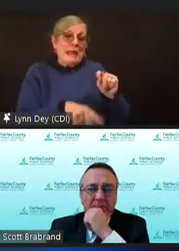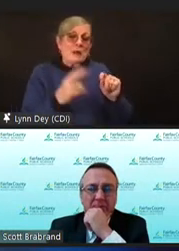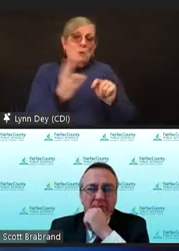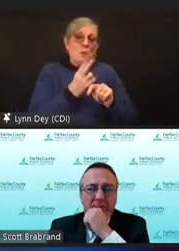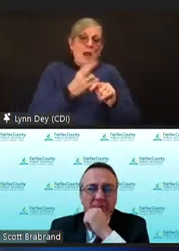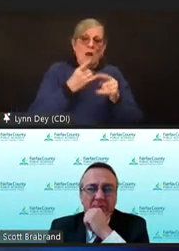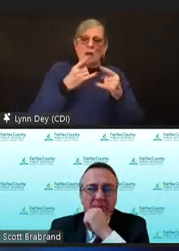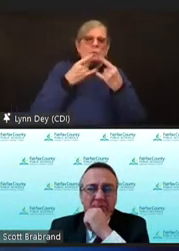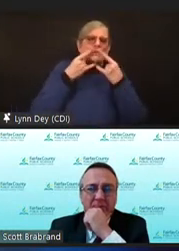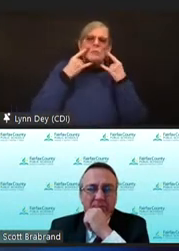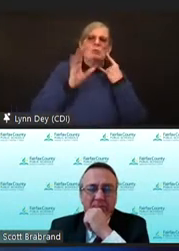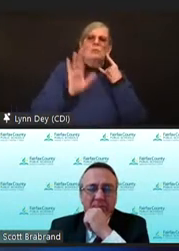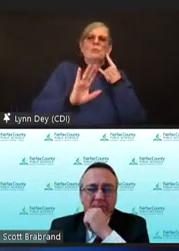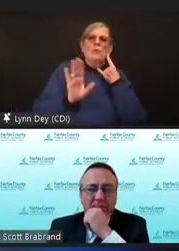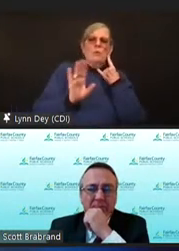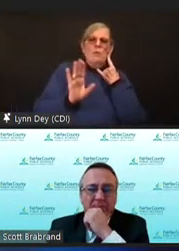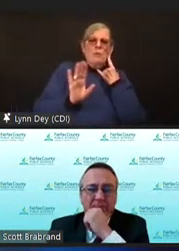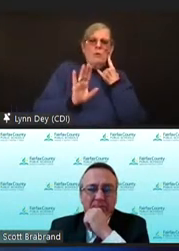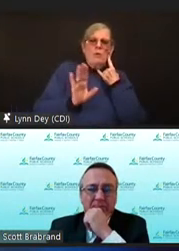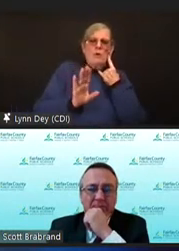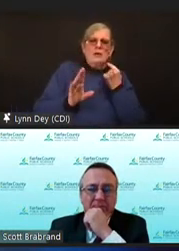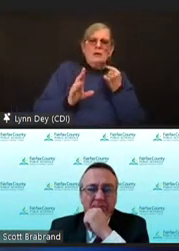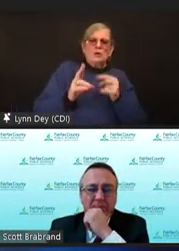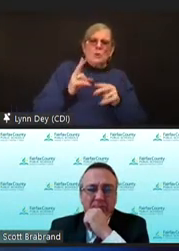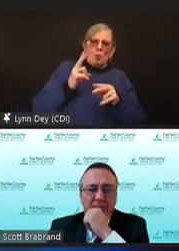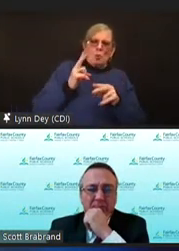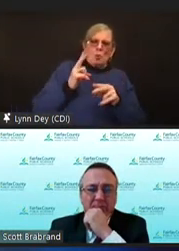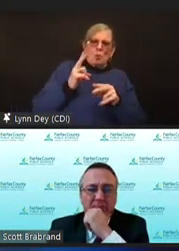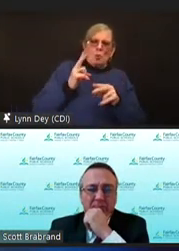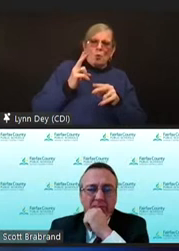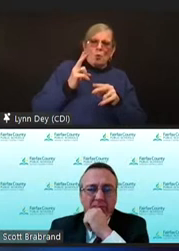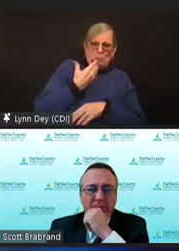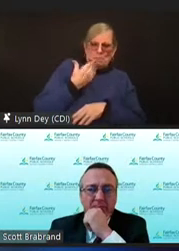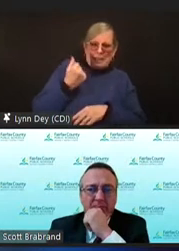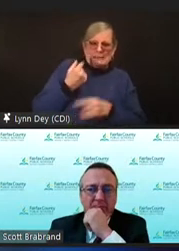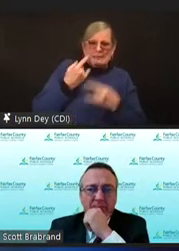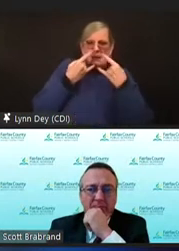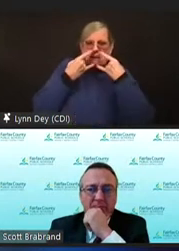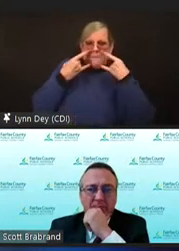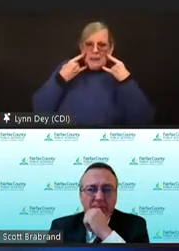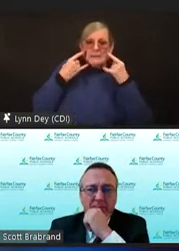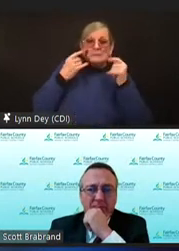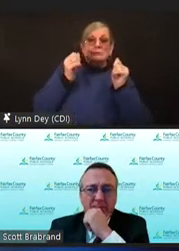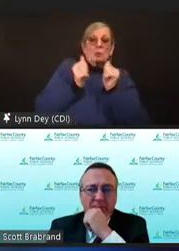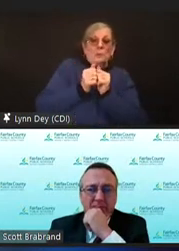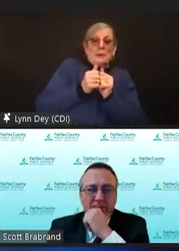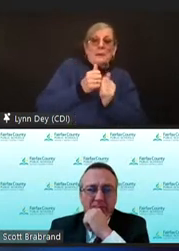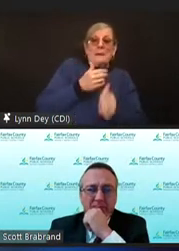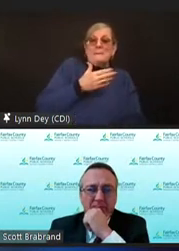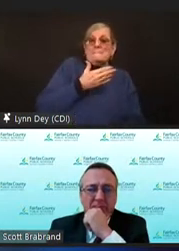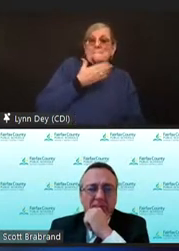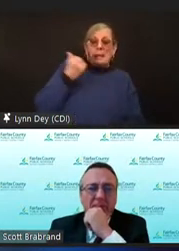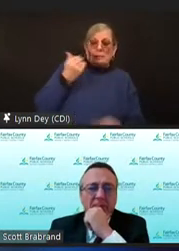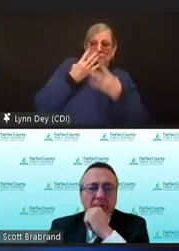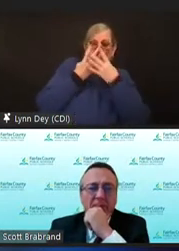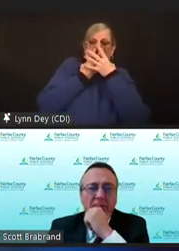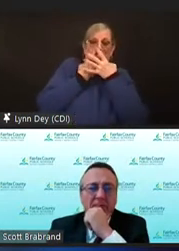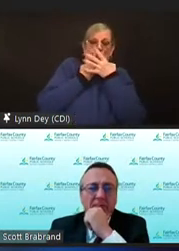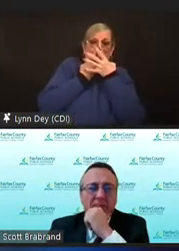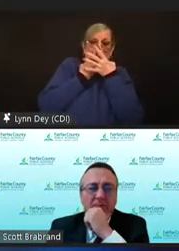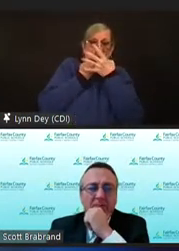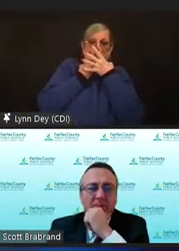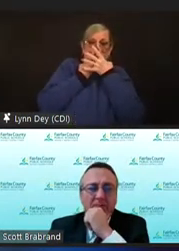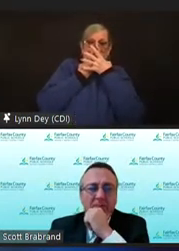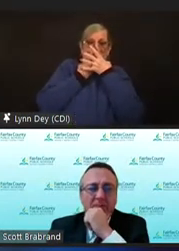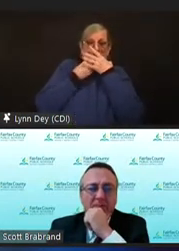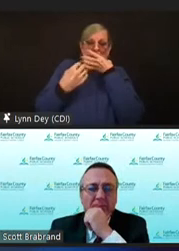the best mask with the best filtering capacity that they can wear consistently, effectively, and without